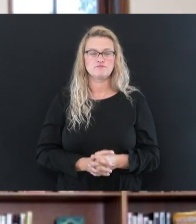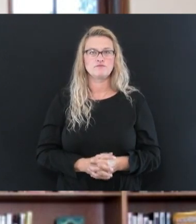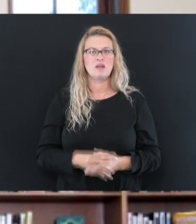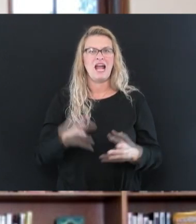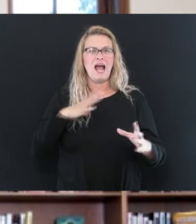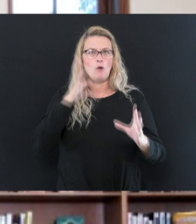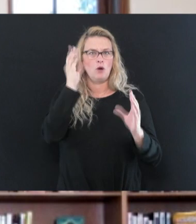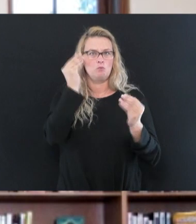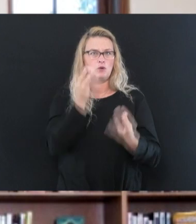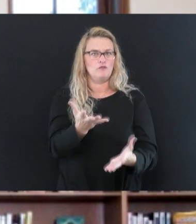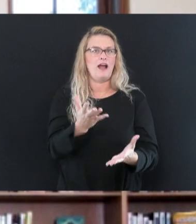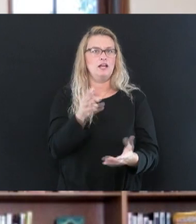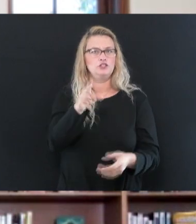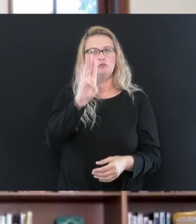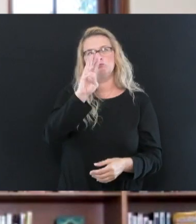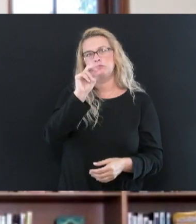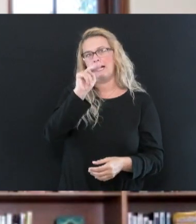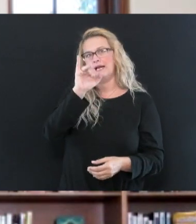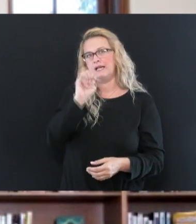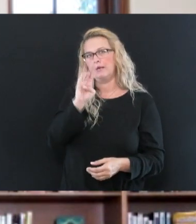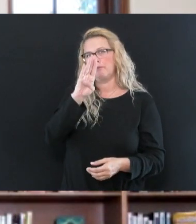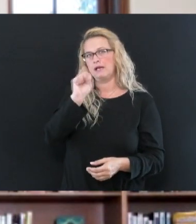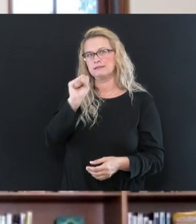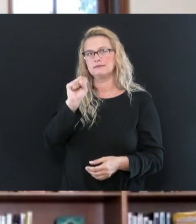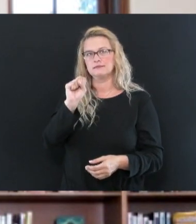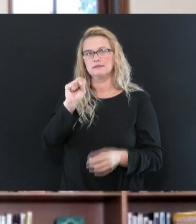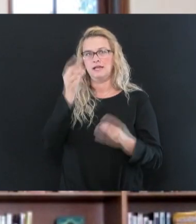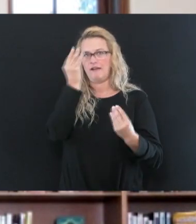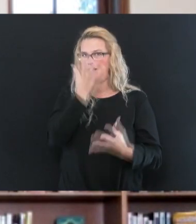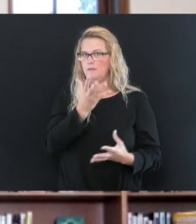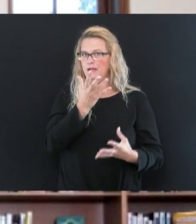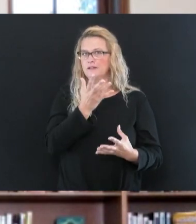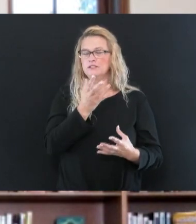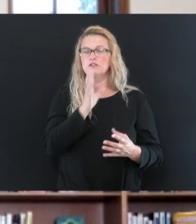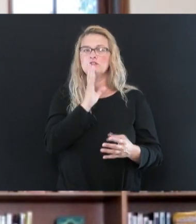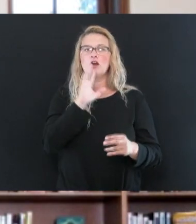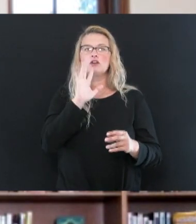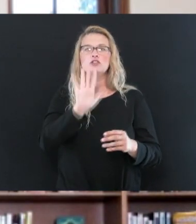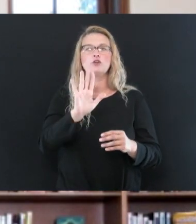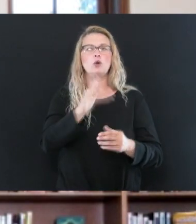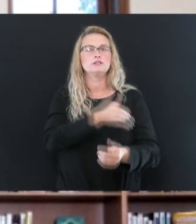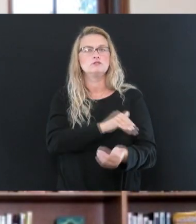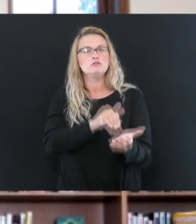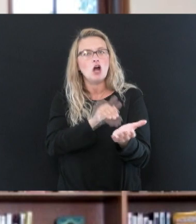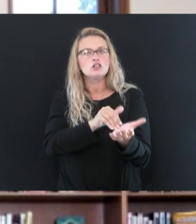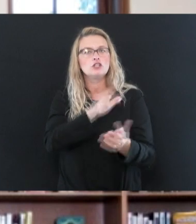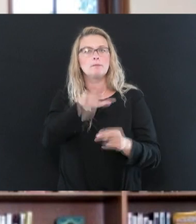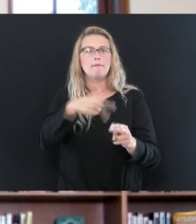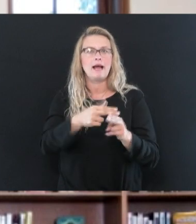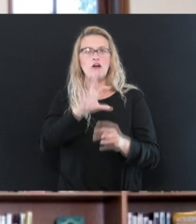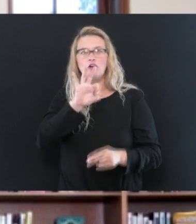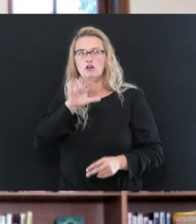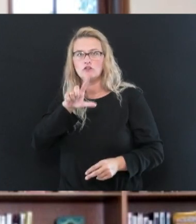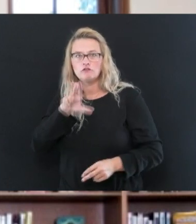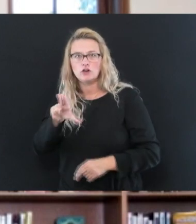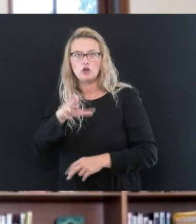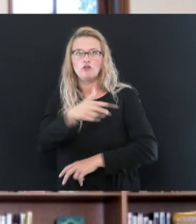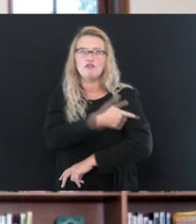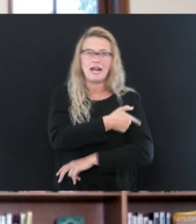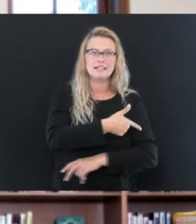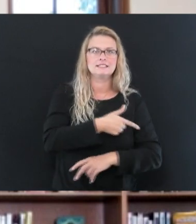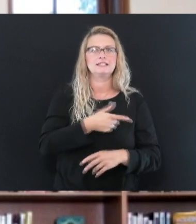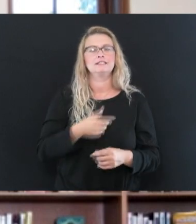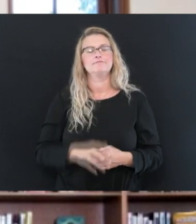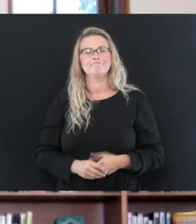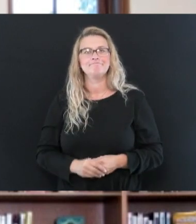is, Breast Cancer Awareness Month, and to remind you to talk to your doctor about flu vaccines, pneumonia vaccine. Prevention is